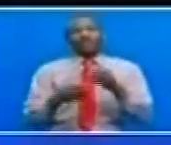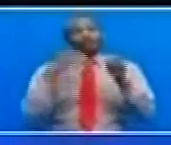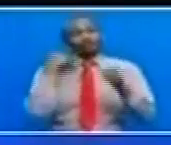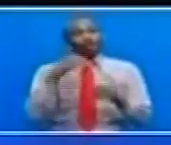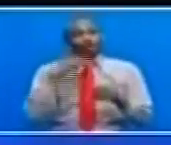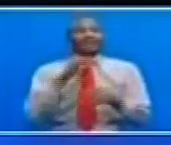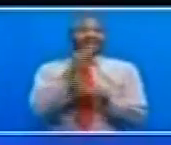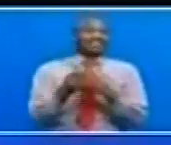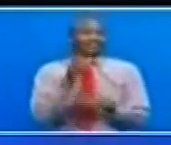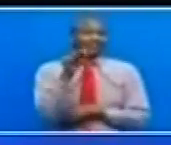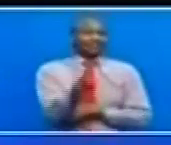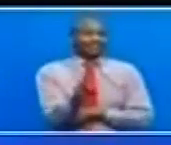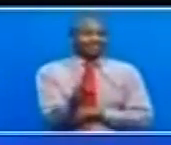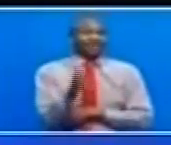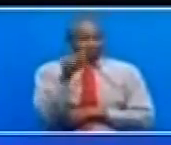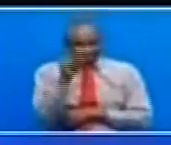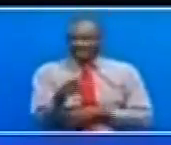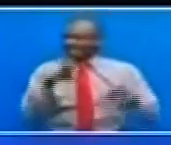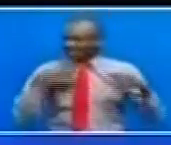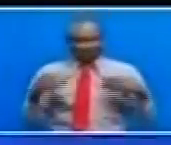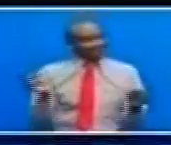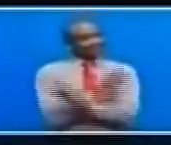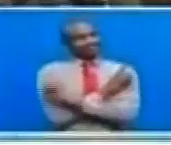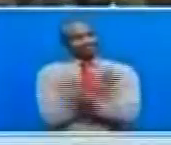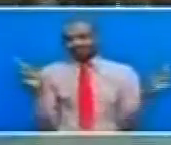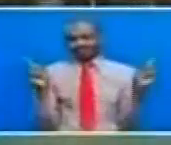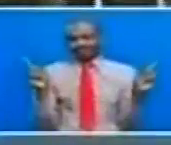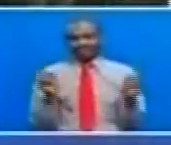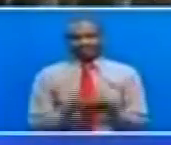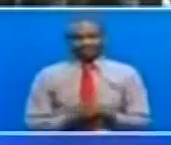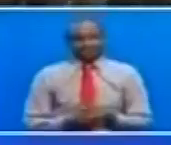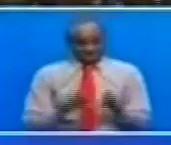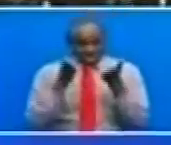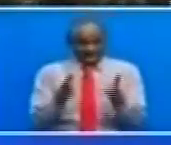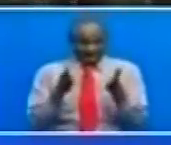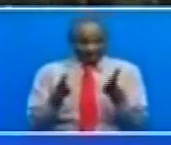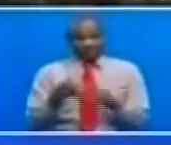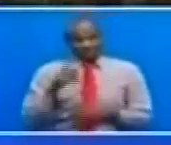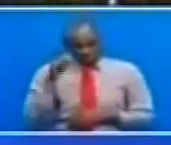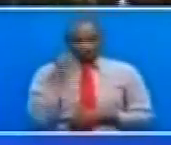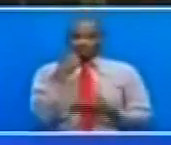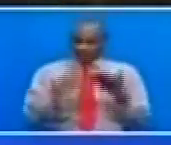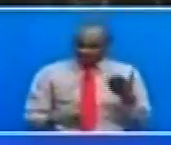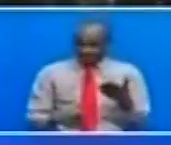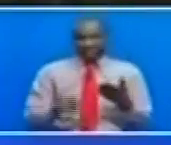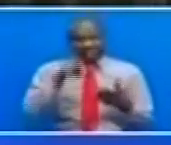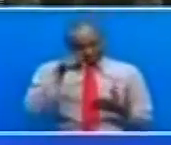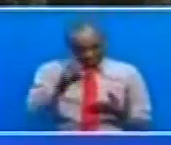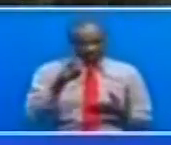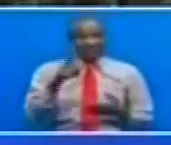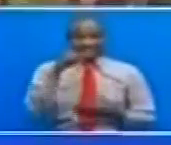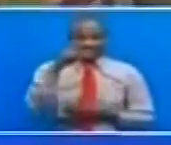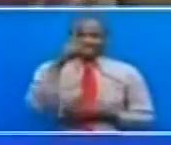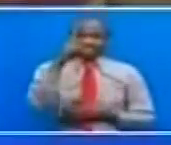country. And to that extent, that should not be acceptable to the Republic. Currently, the law provides that the funds to the Kenya